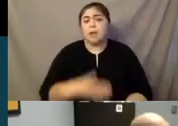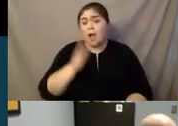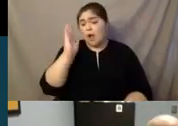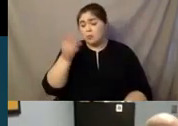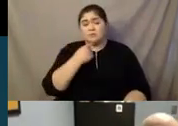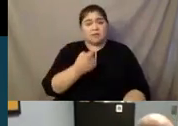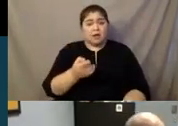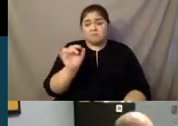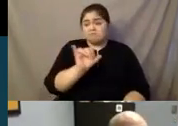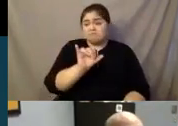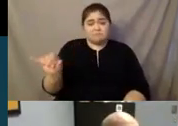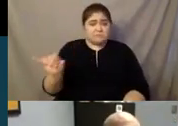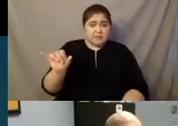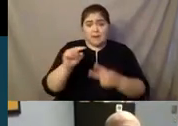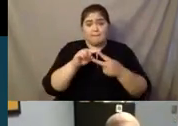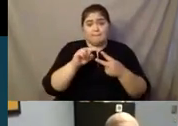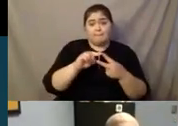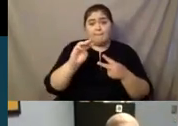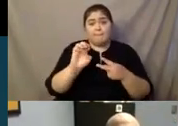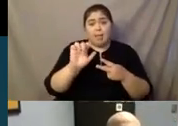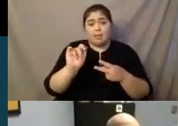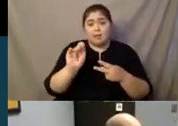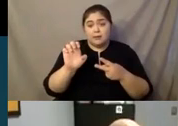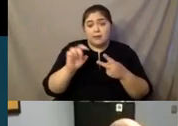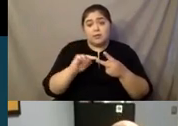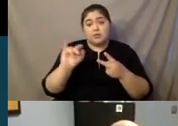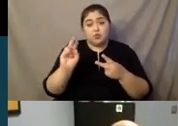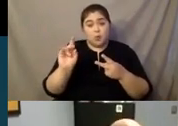that Melanie and Jordan said,